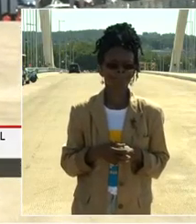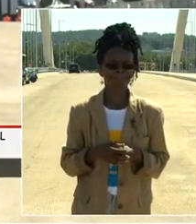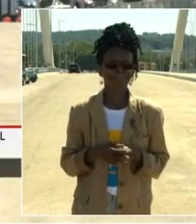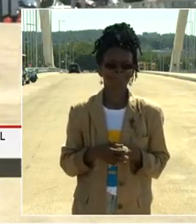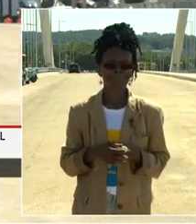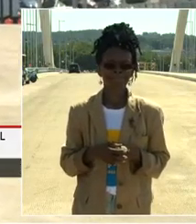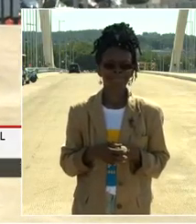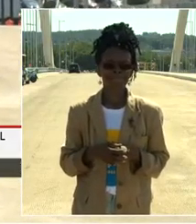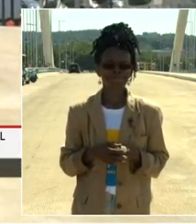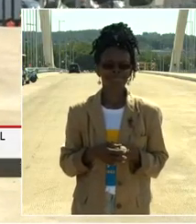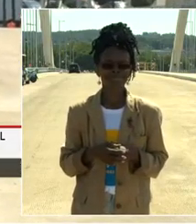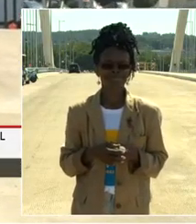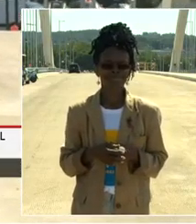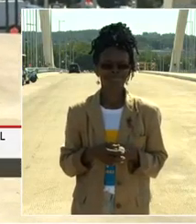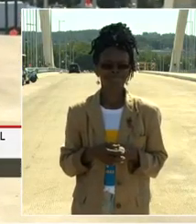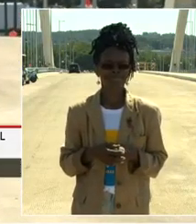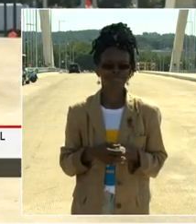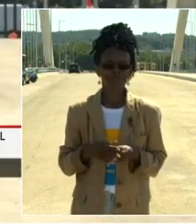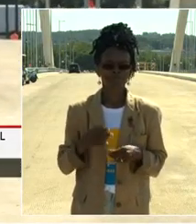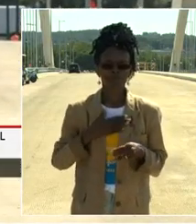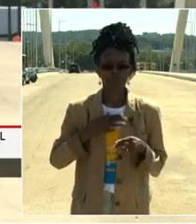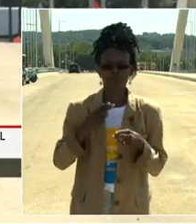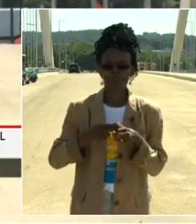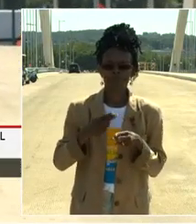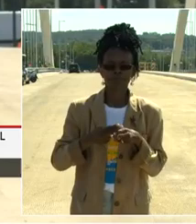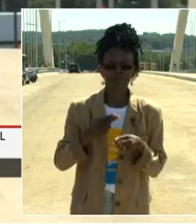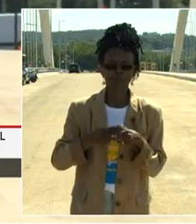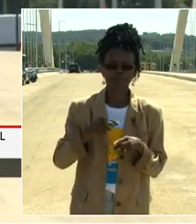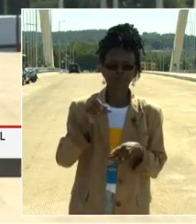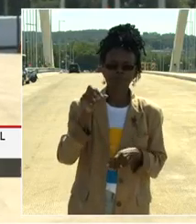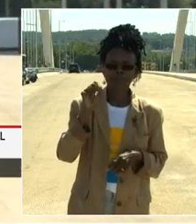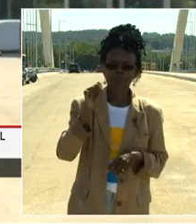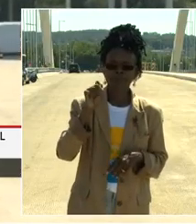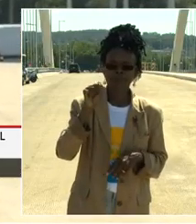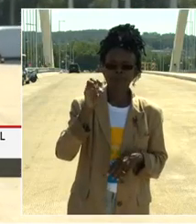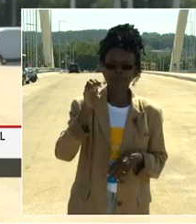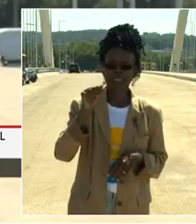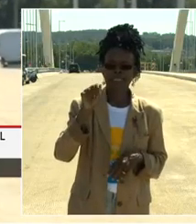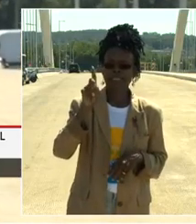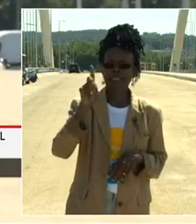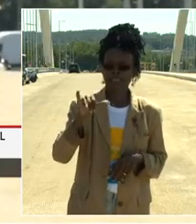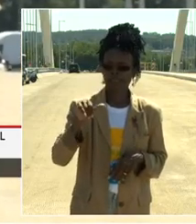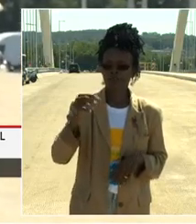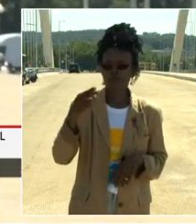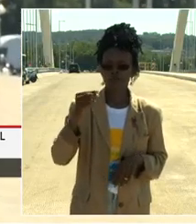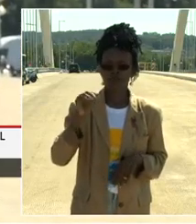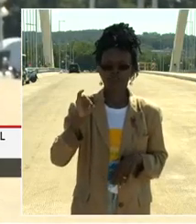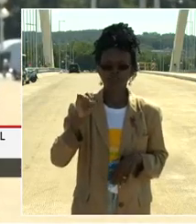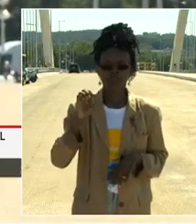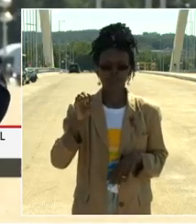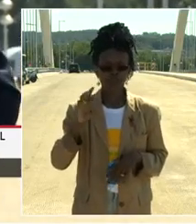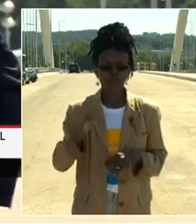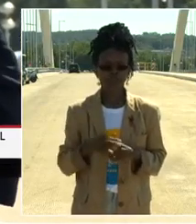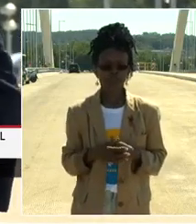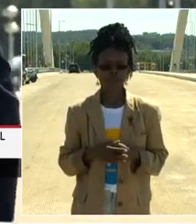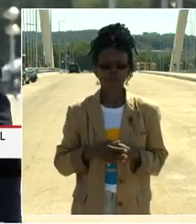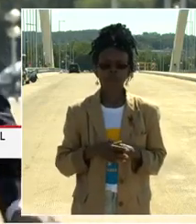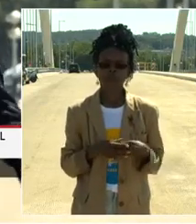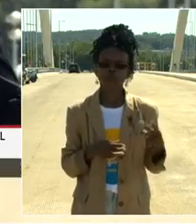My name is Steny Hoyer. I am Eleanor Holmes Norton